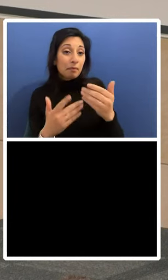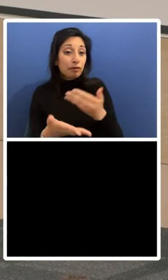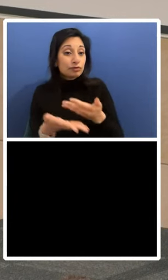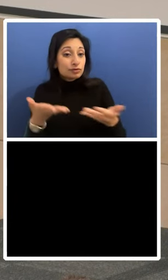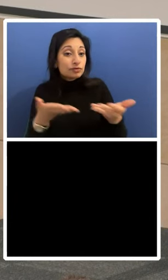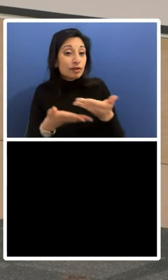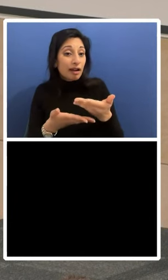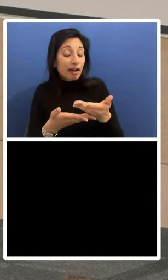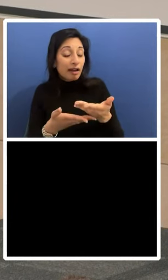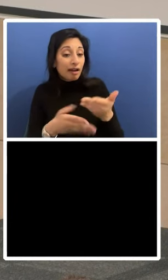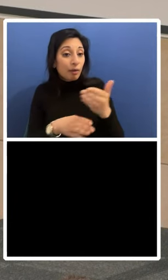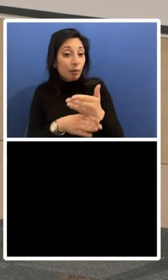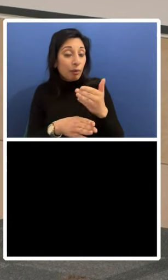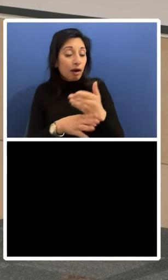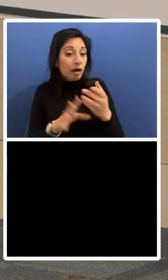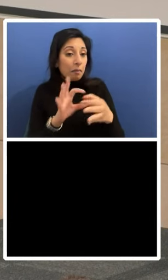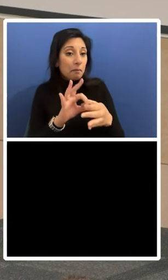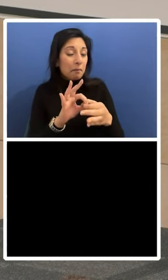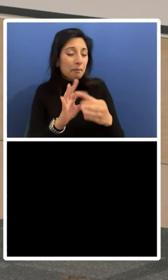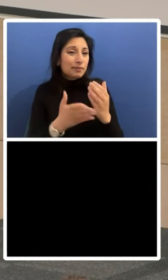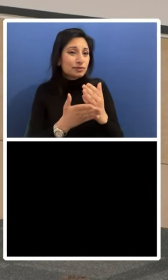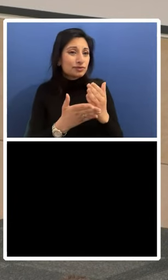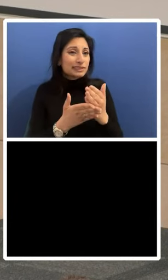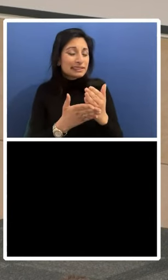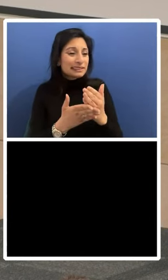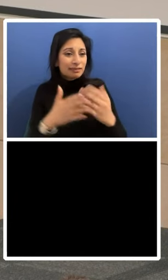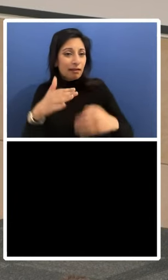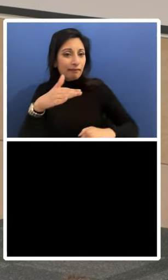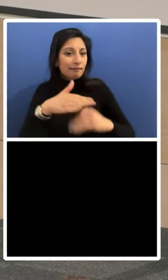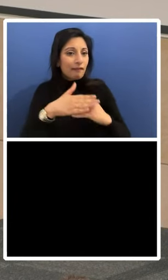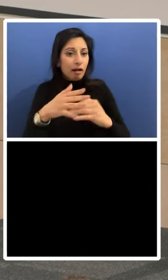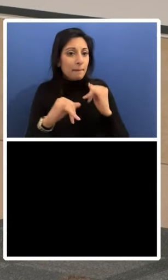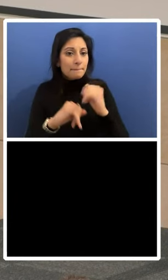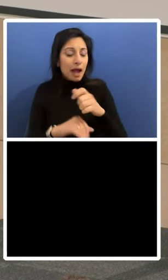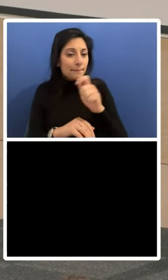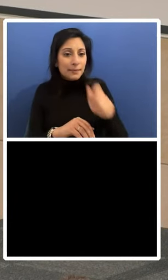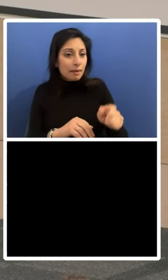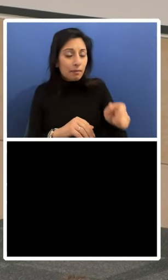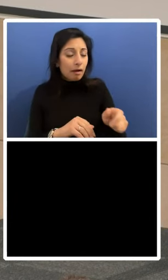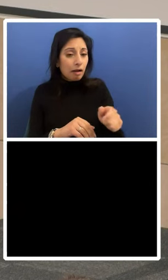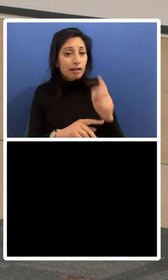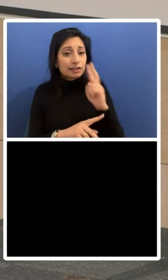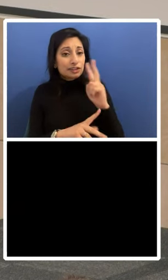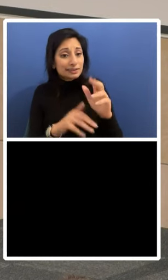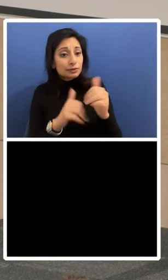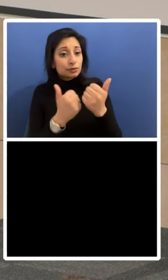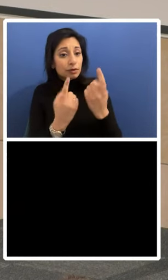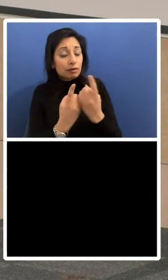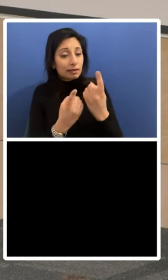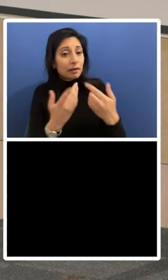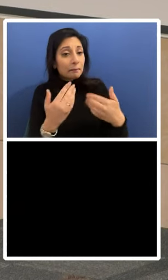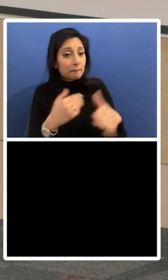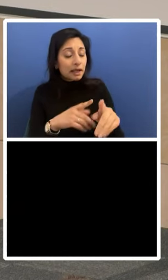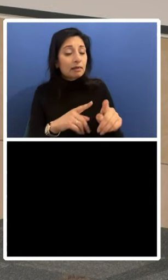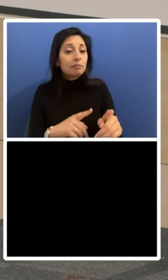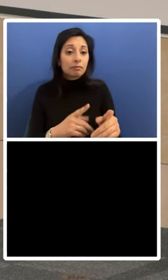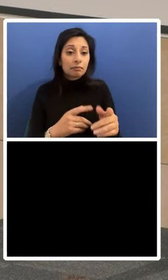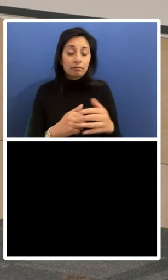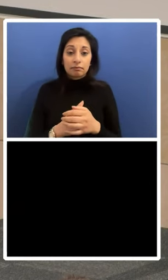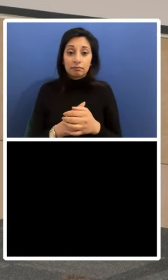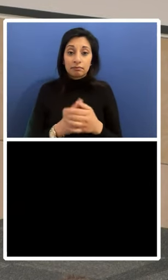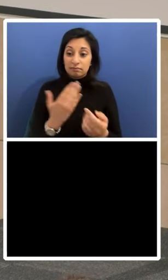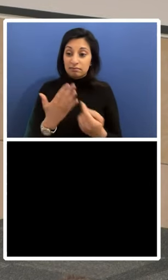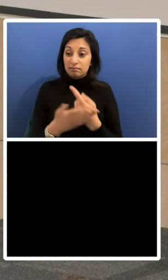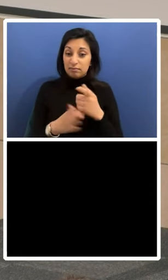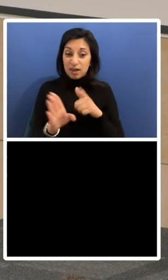things, but they're not in their heart of hearts bad people. I see them do good things, and I see them do kind things. For me, this is what happens to young people when you tell